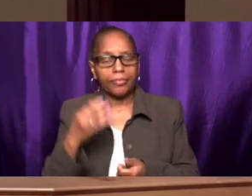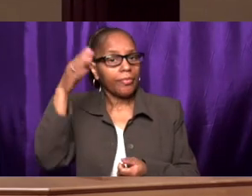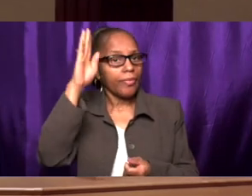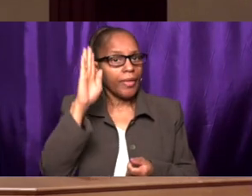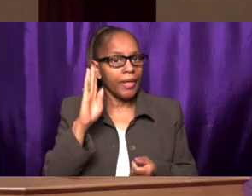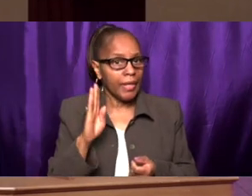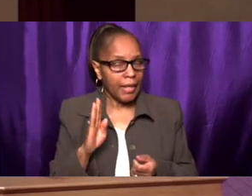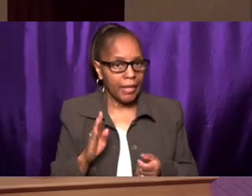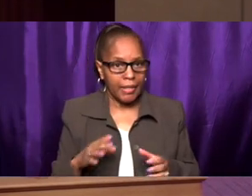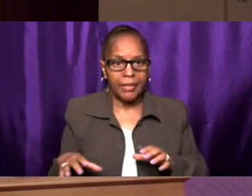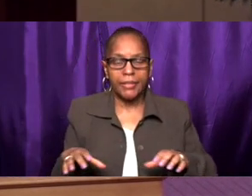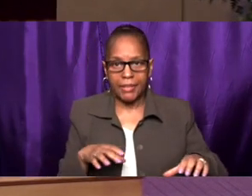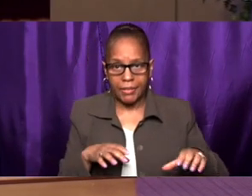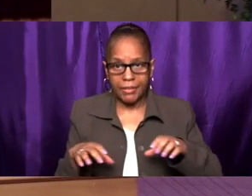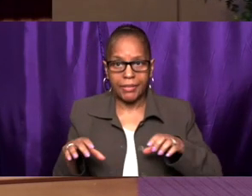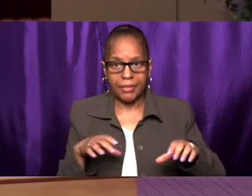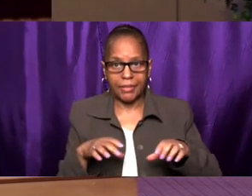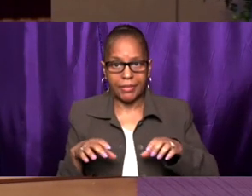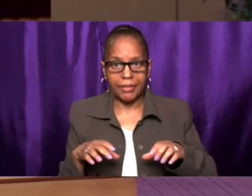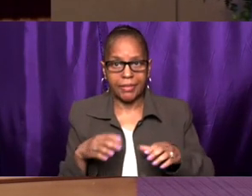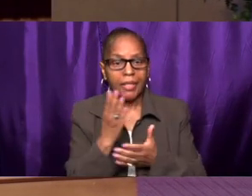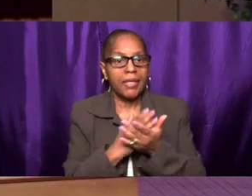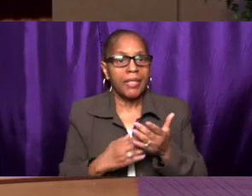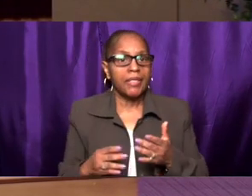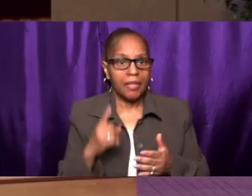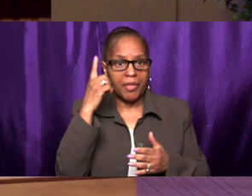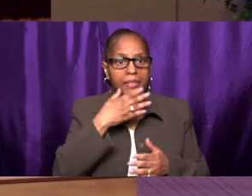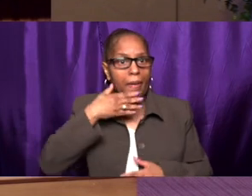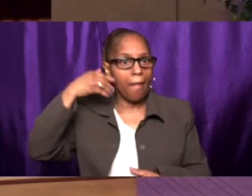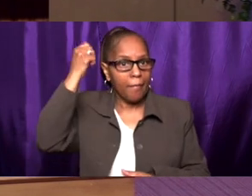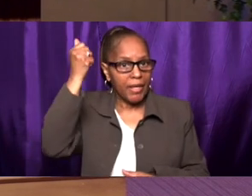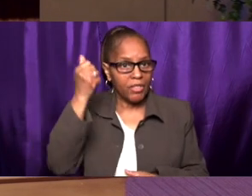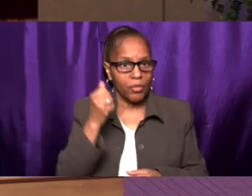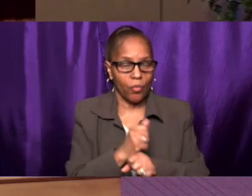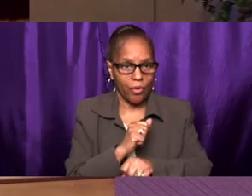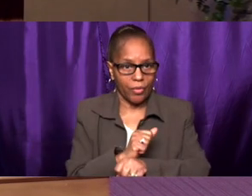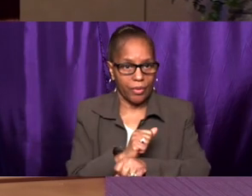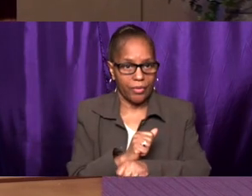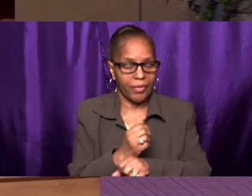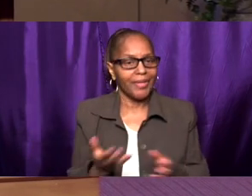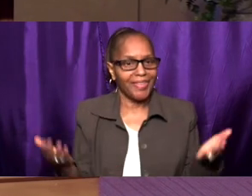God does some of his best work in the valley.